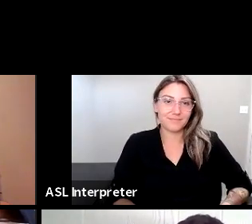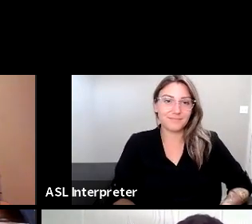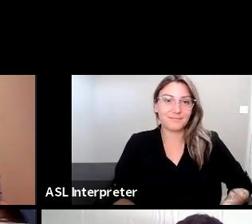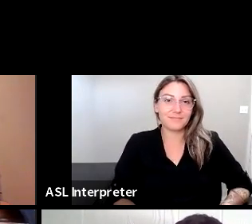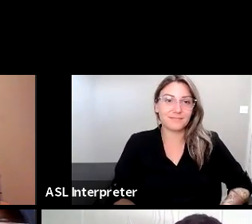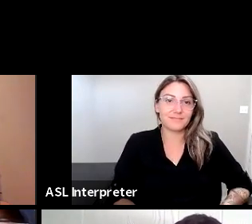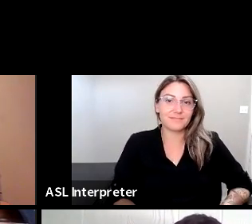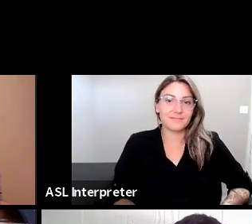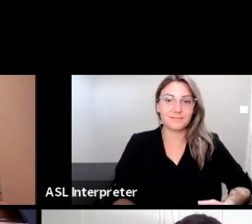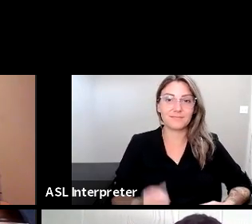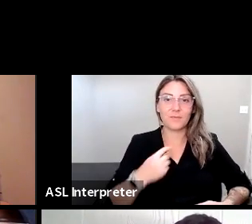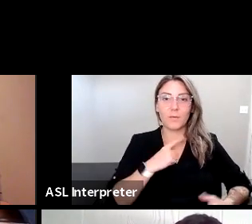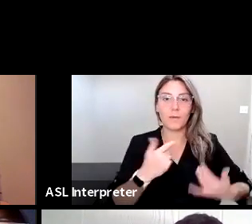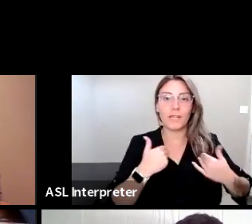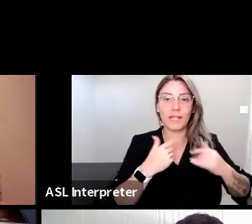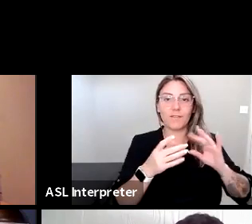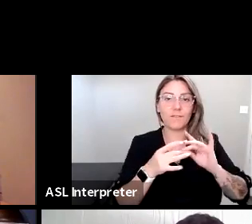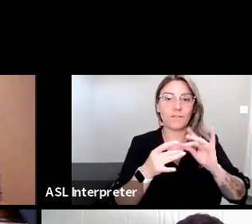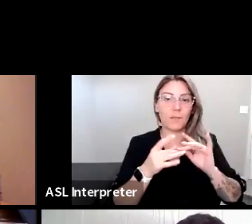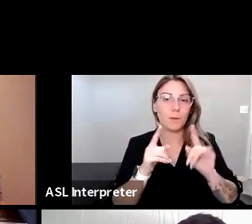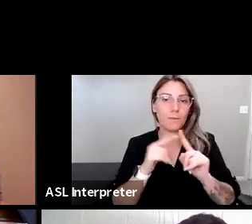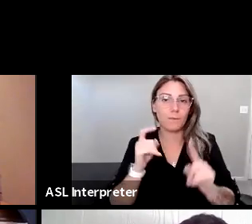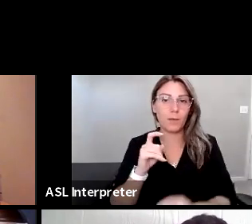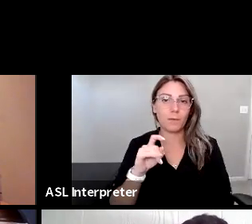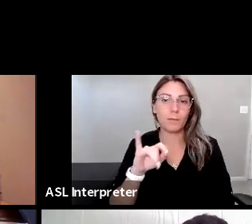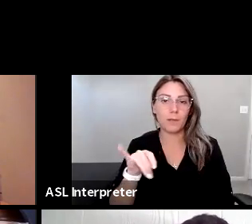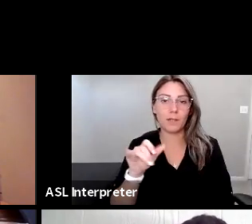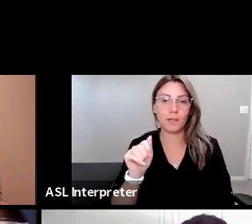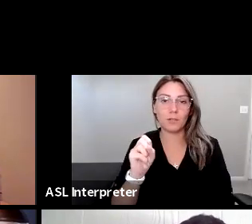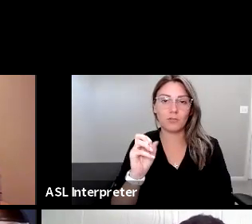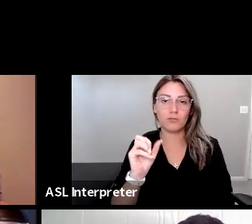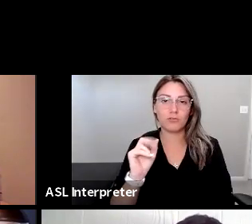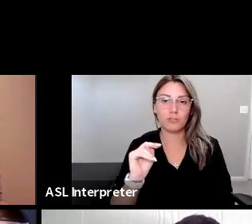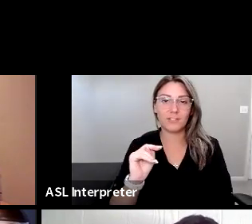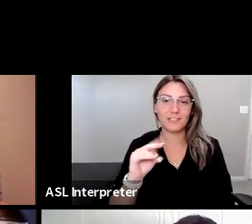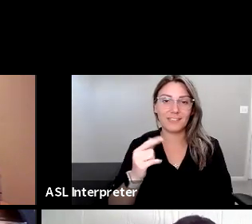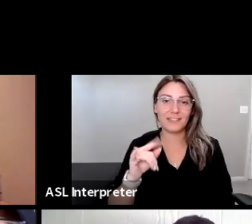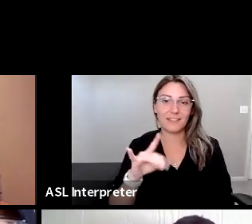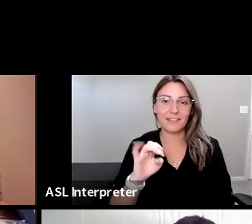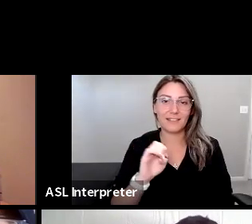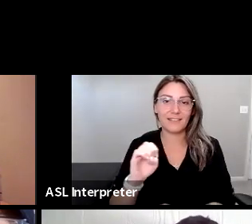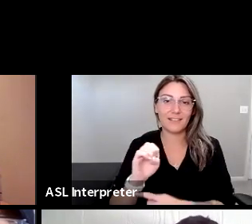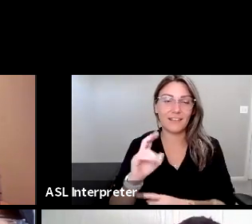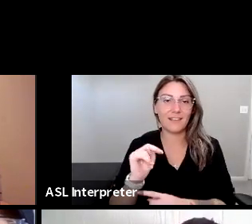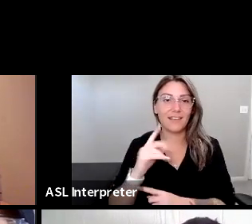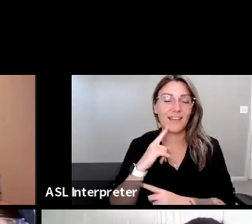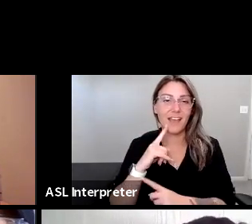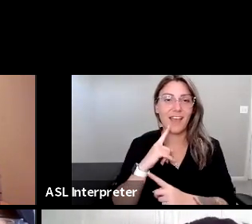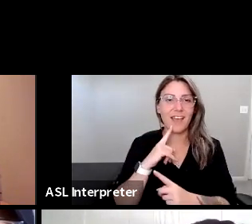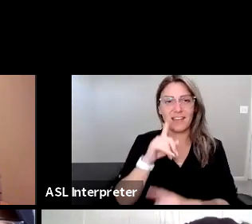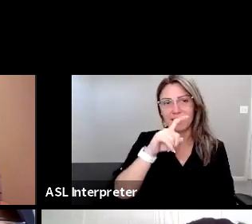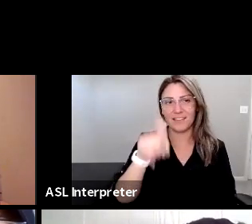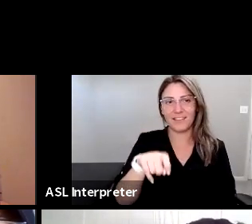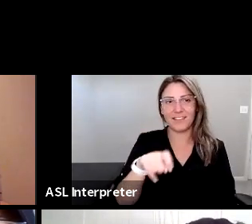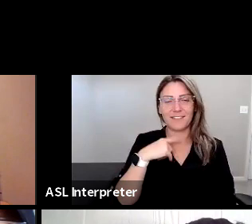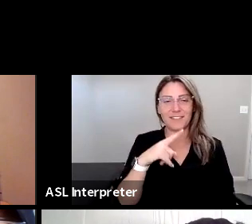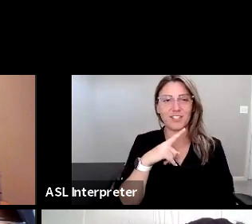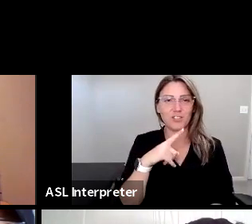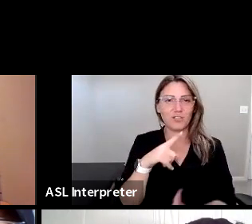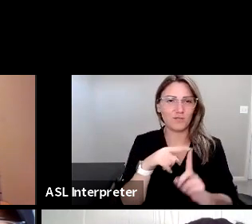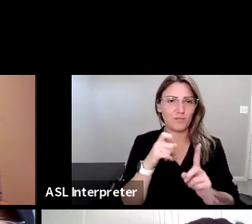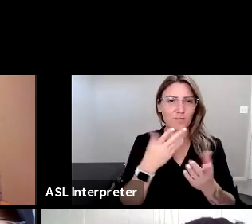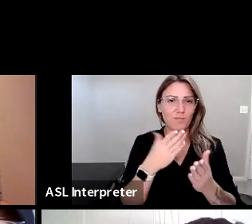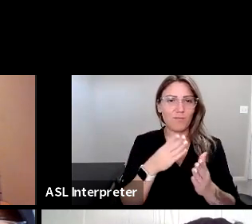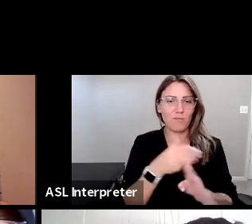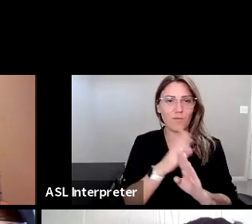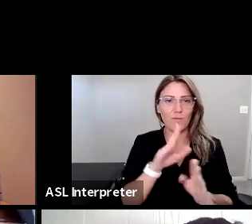We have a comment from Jason Glenn. It said, I also lived in Texas for 12 years before moving to KC. Interestingly, Latinx people